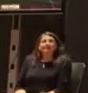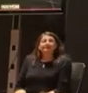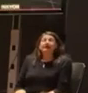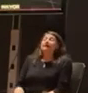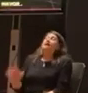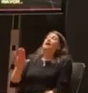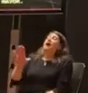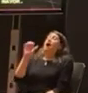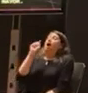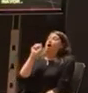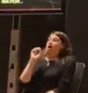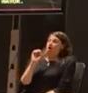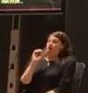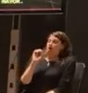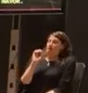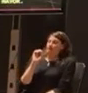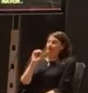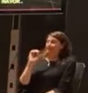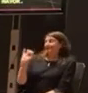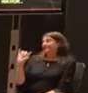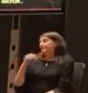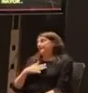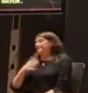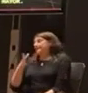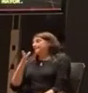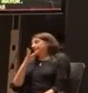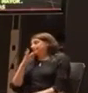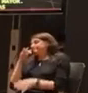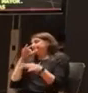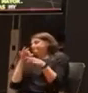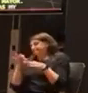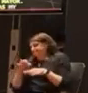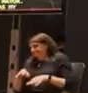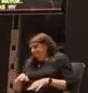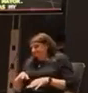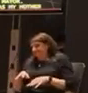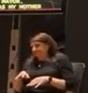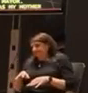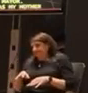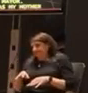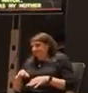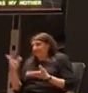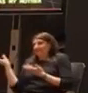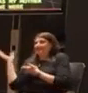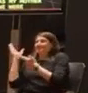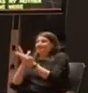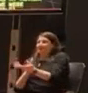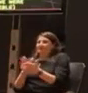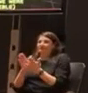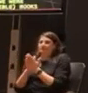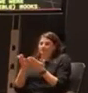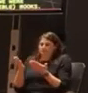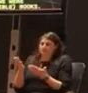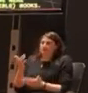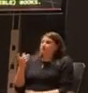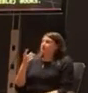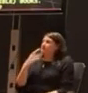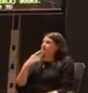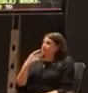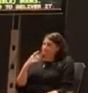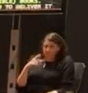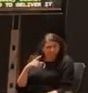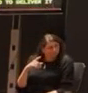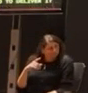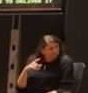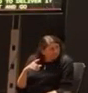So as my mother described, we were this morning just delivering books. Just wanted to do a delivery and get out and go to the next